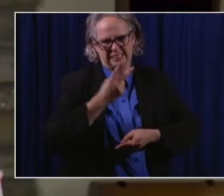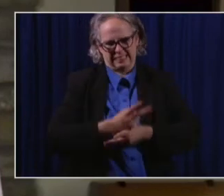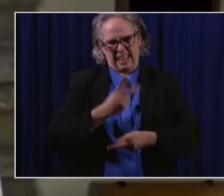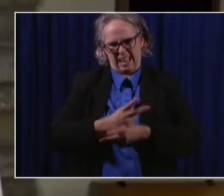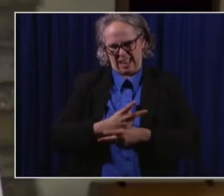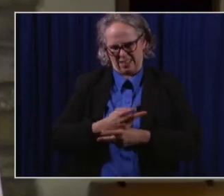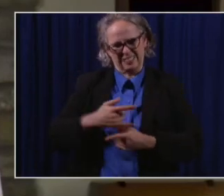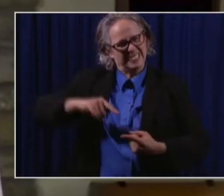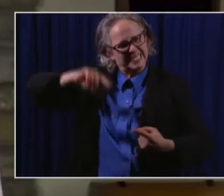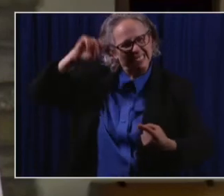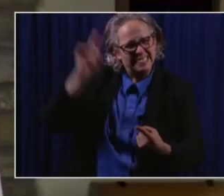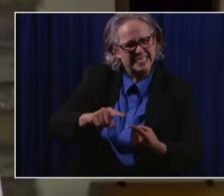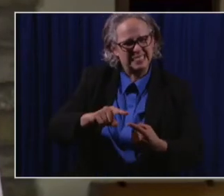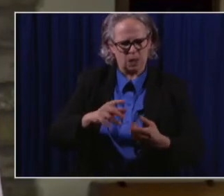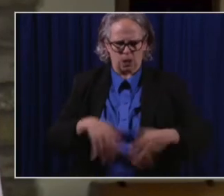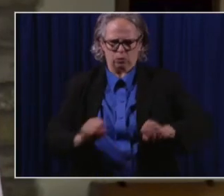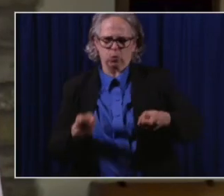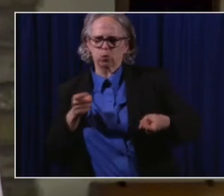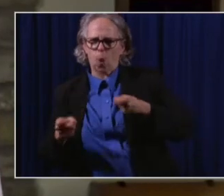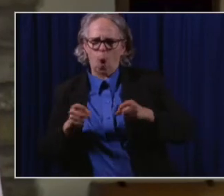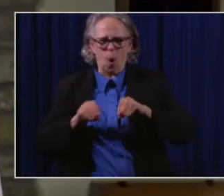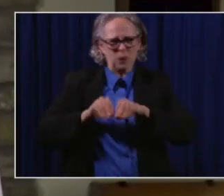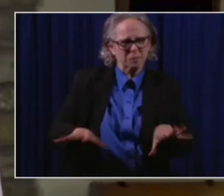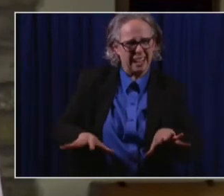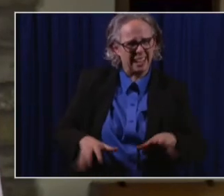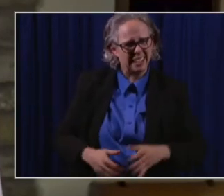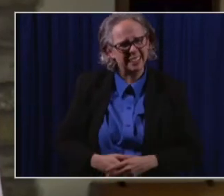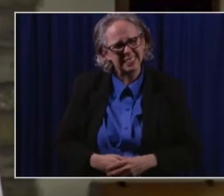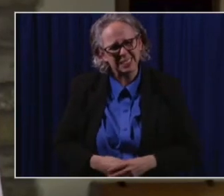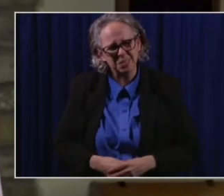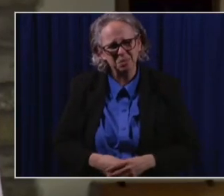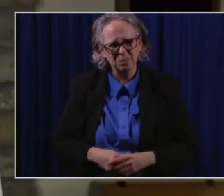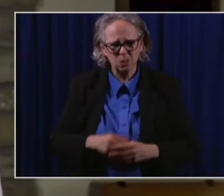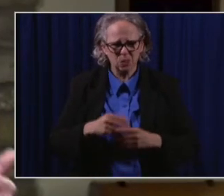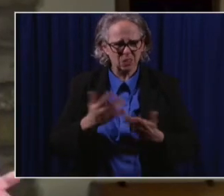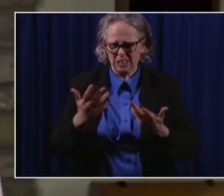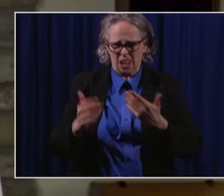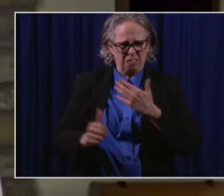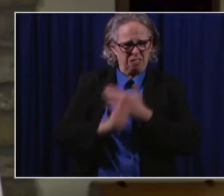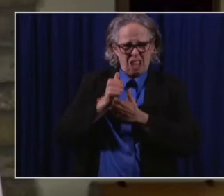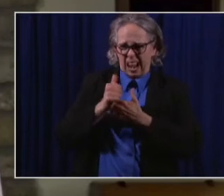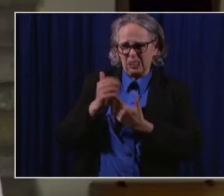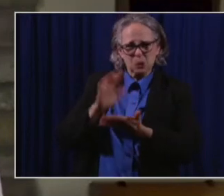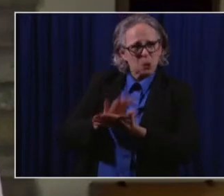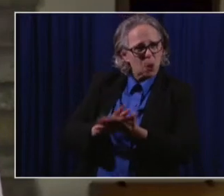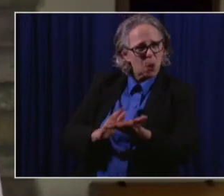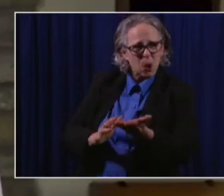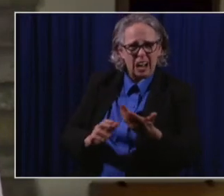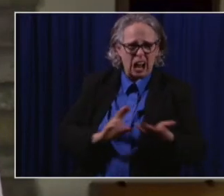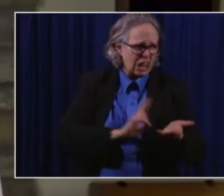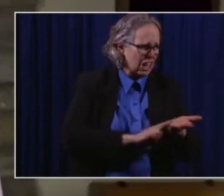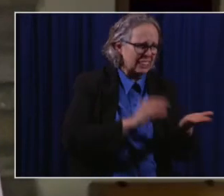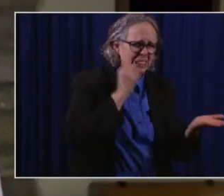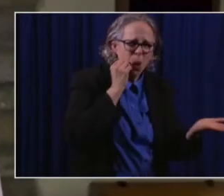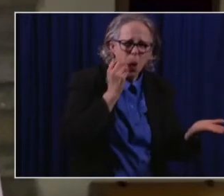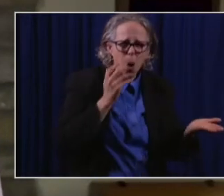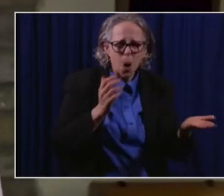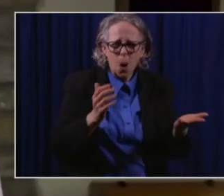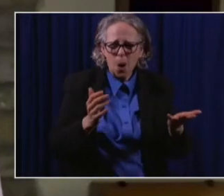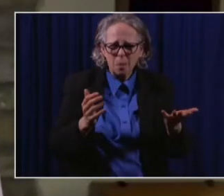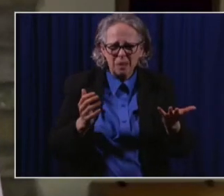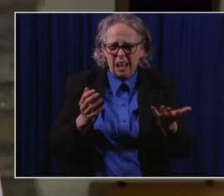fact, the virus is the biggest threat to our schools. The virus is the biggest threat to our loved ones in nursing homes. The virus is the biggest threat to our